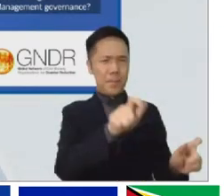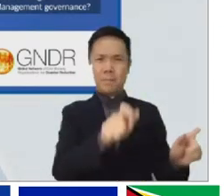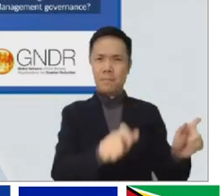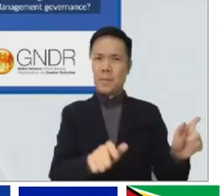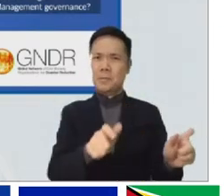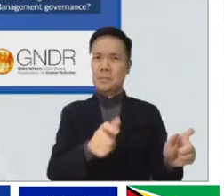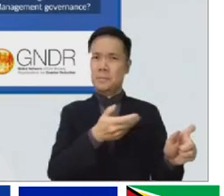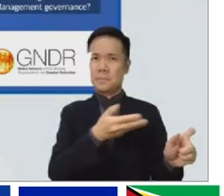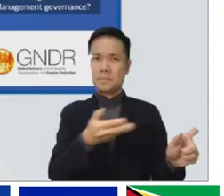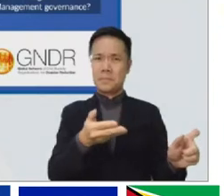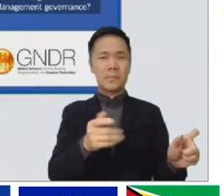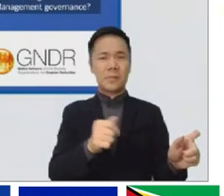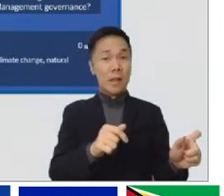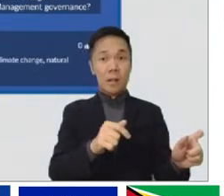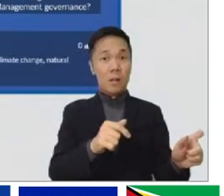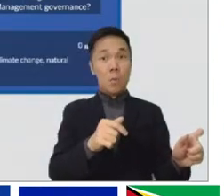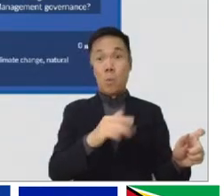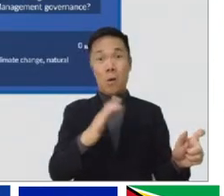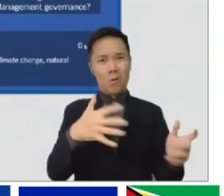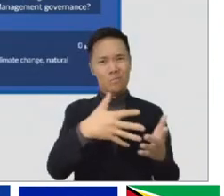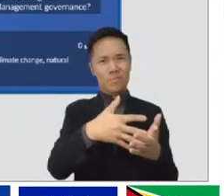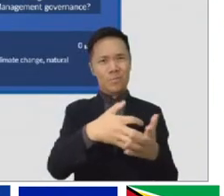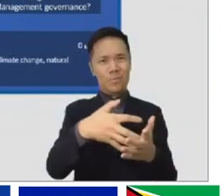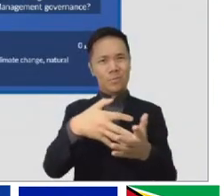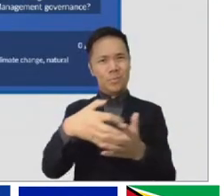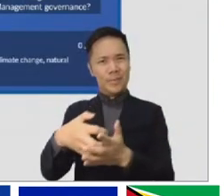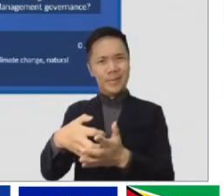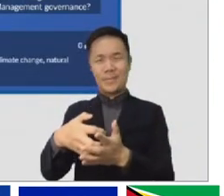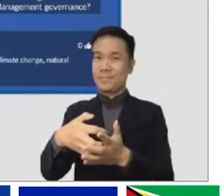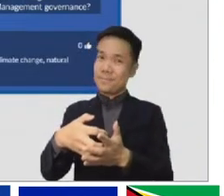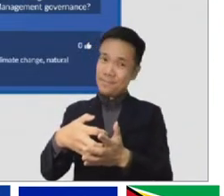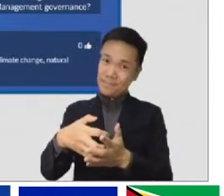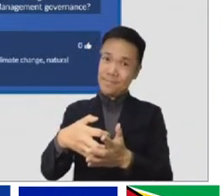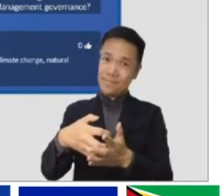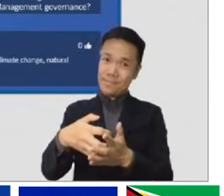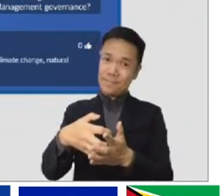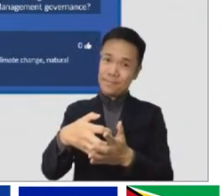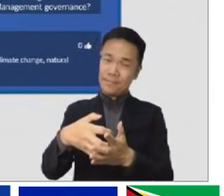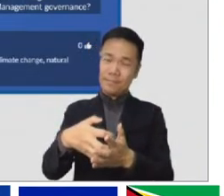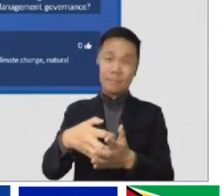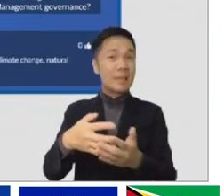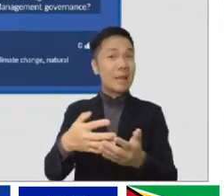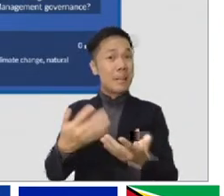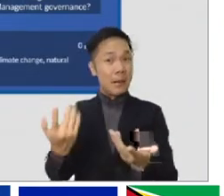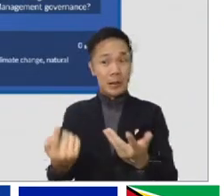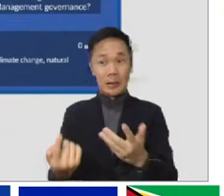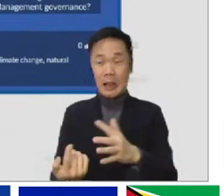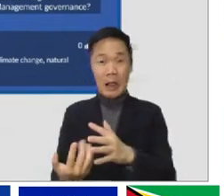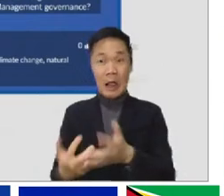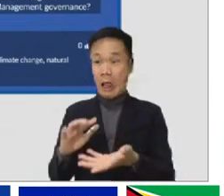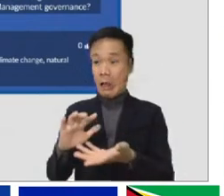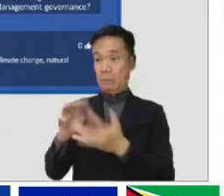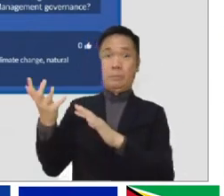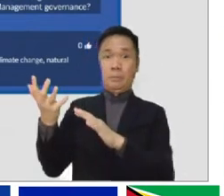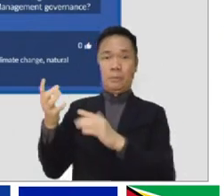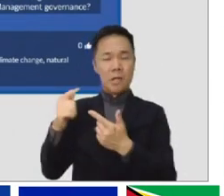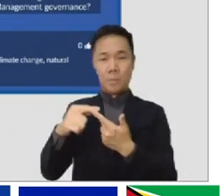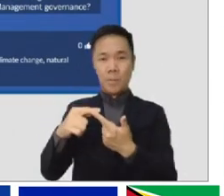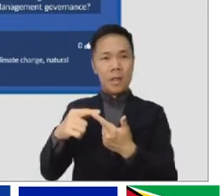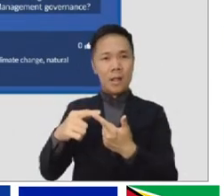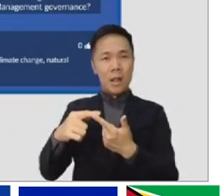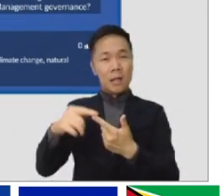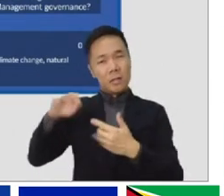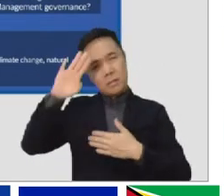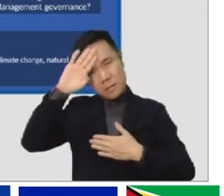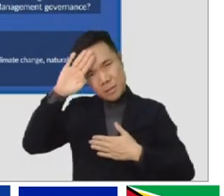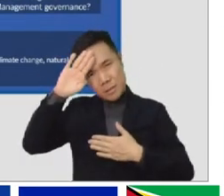vulnerability conditions when faced with a particular hazard, whether a virus or of any other sort.